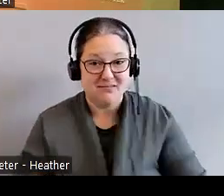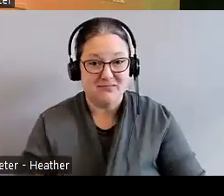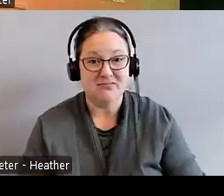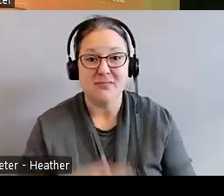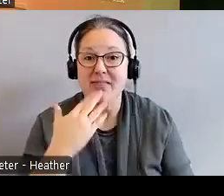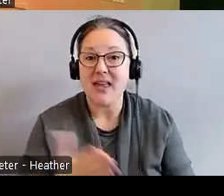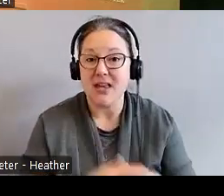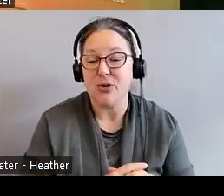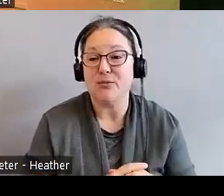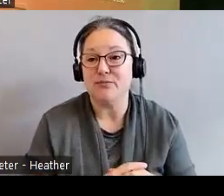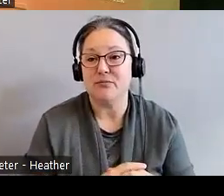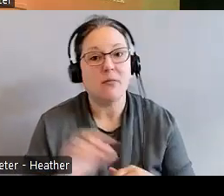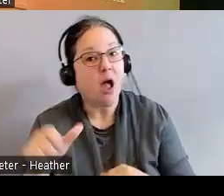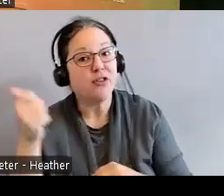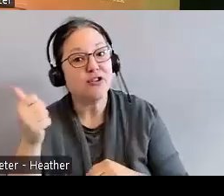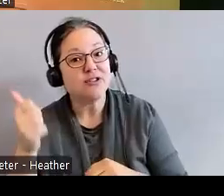Others?